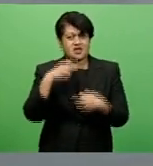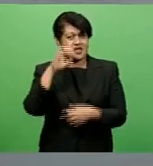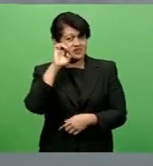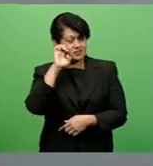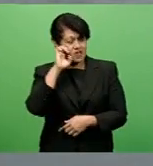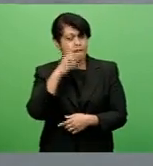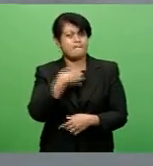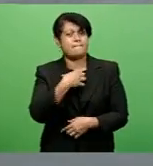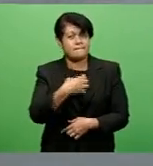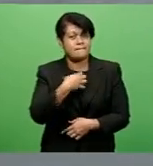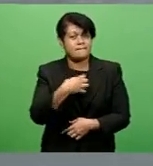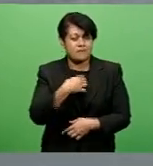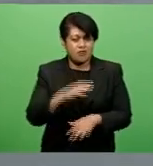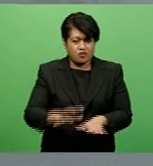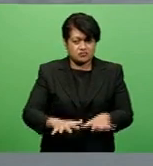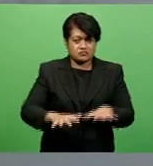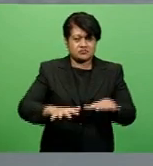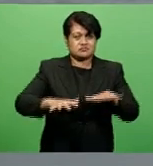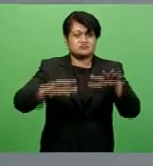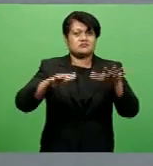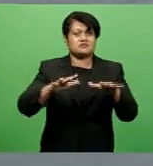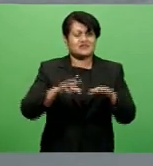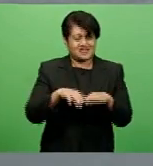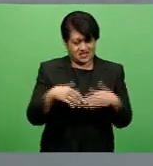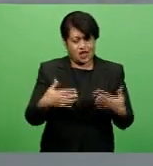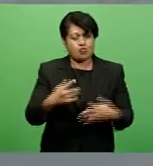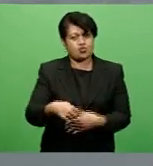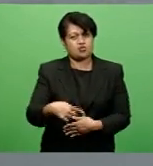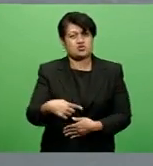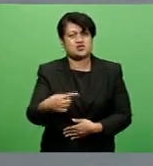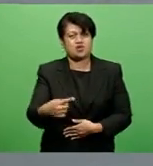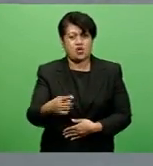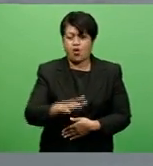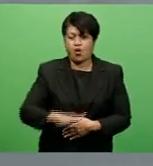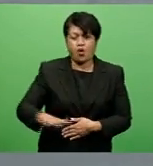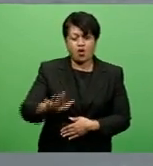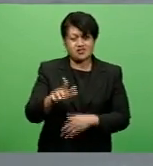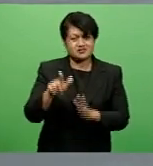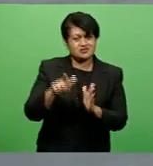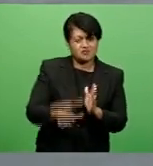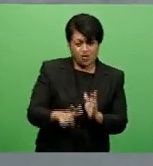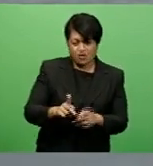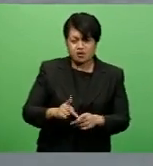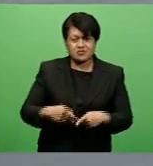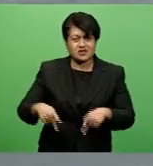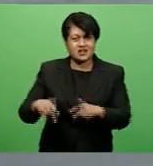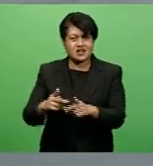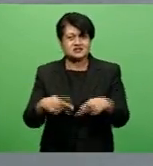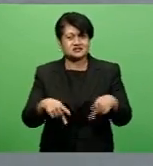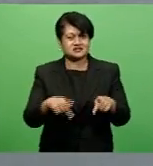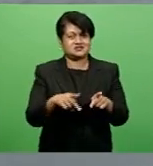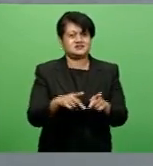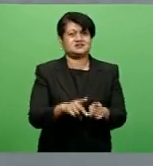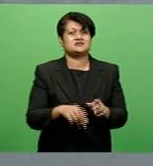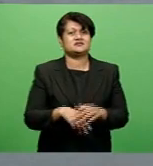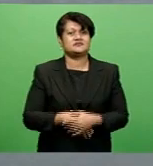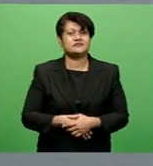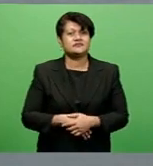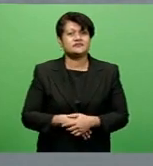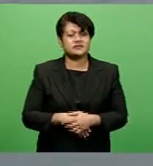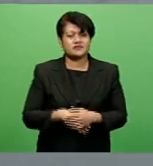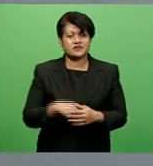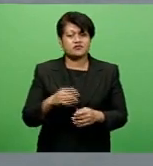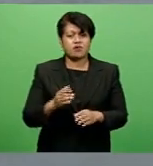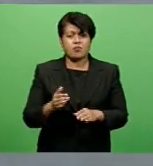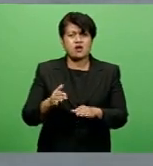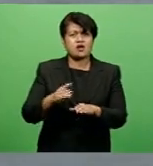flooding. The flash flood warning is still in place for all low-lying areas and areas adjacent to and downstream from the Ngawa